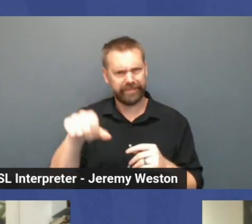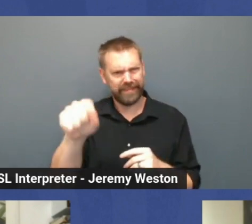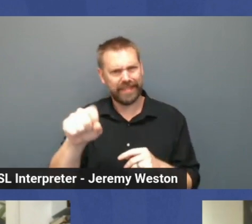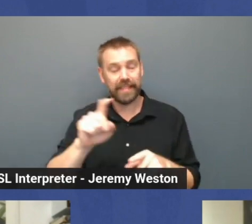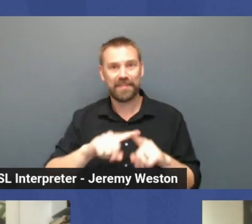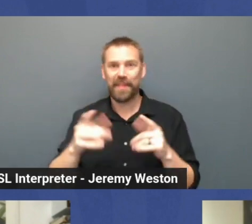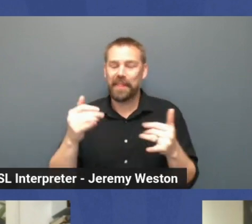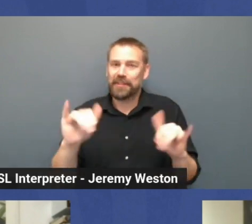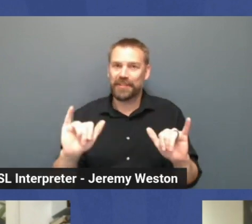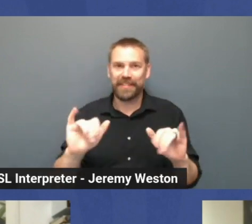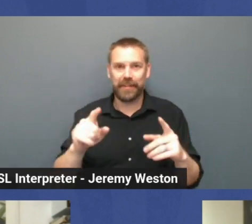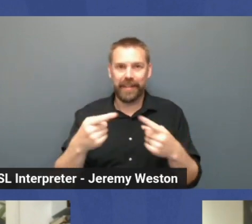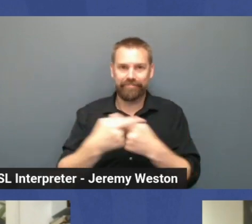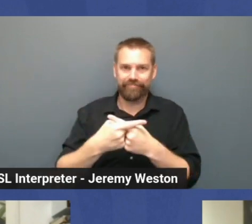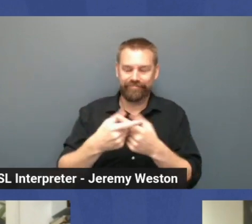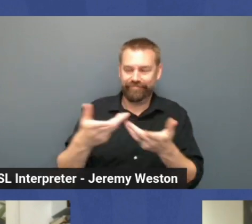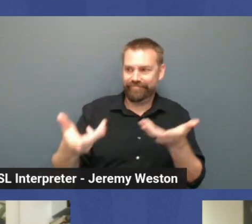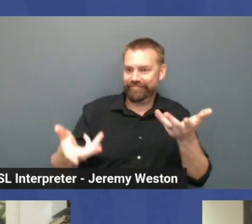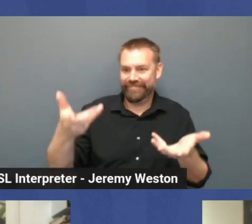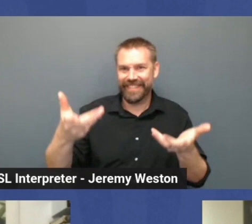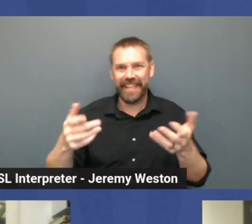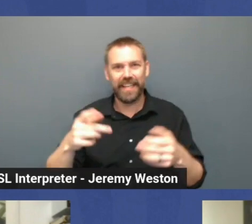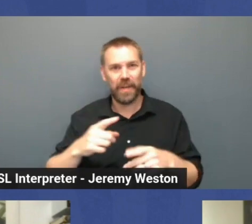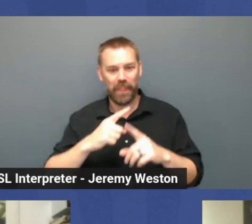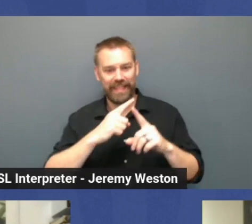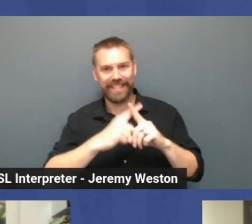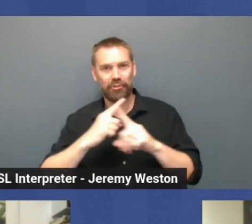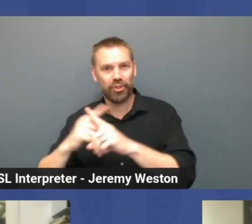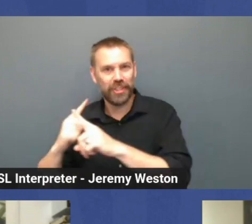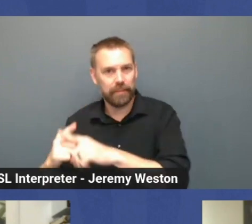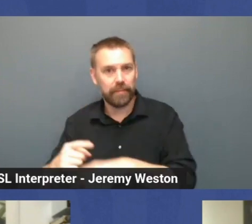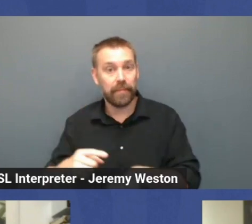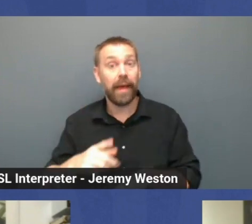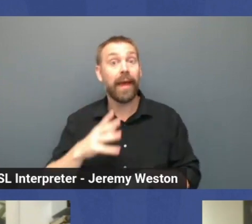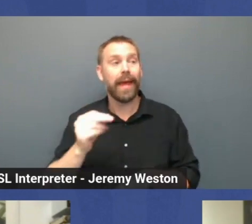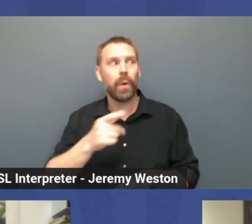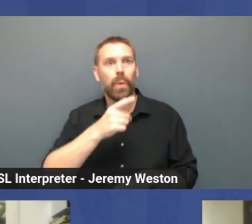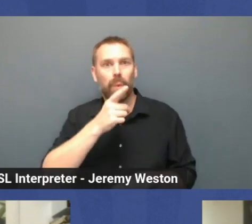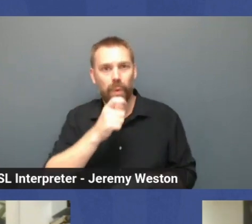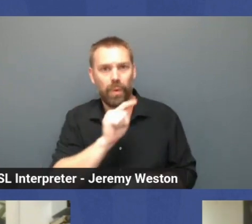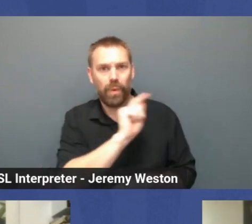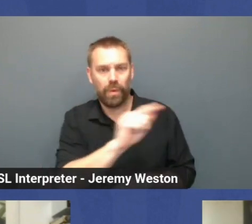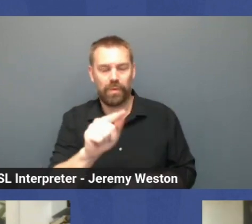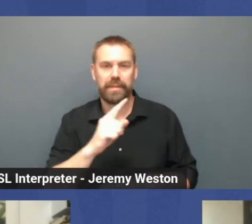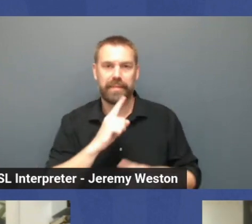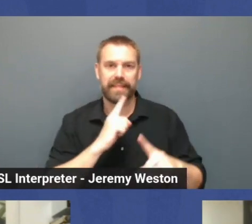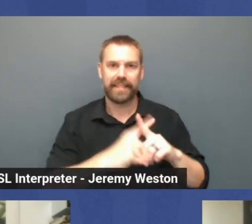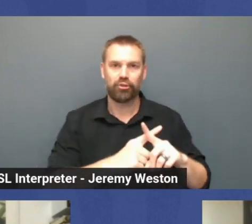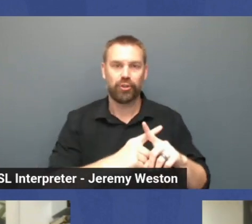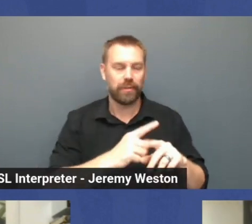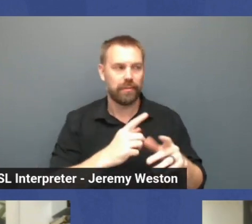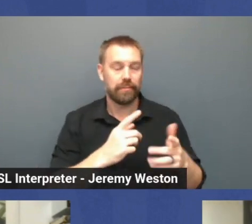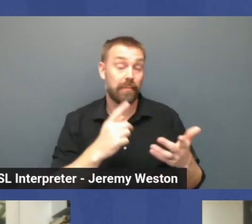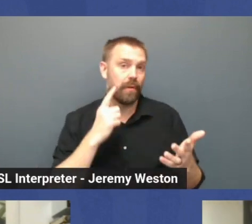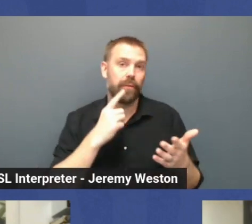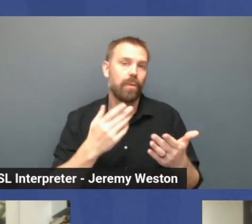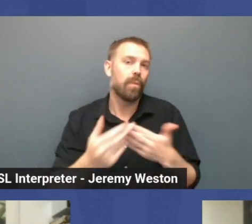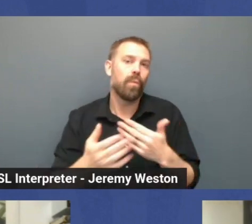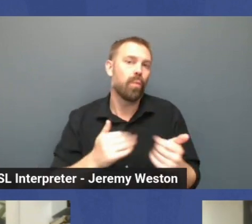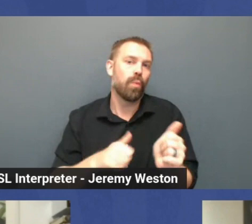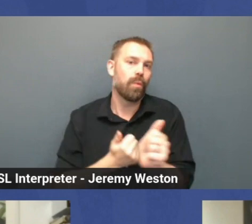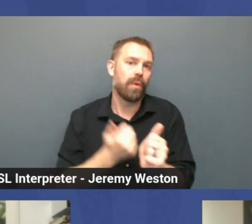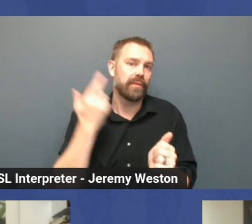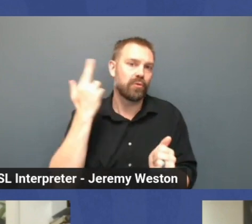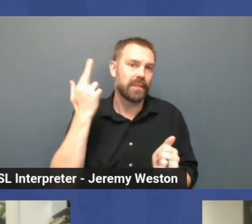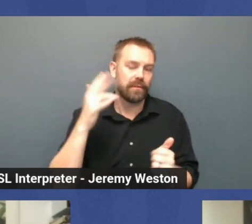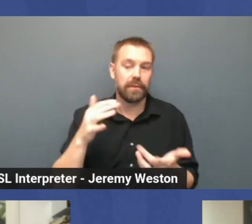the censorship and who is being censored for whatever reason. So yeah, I think that is something